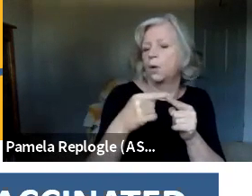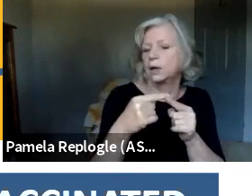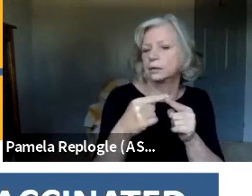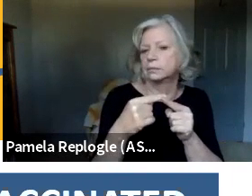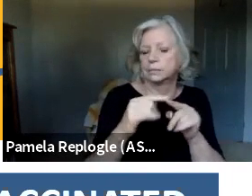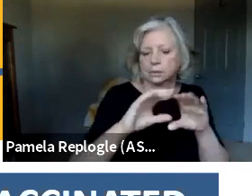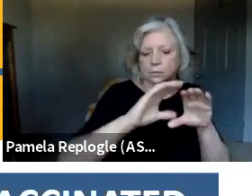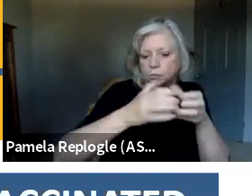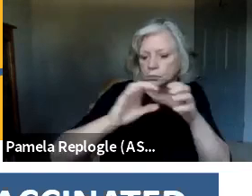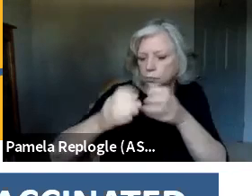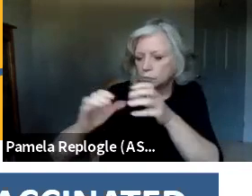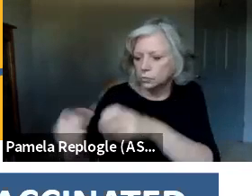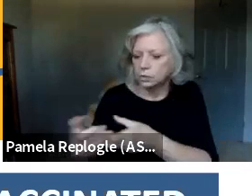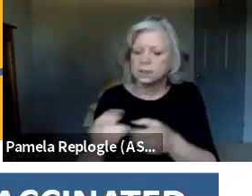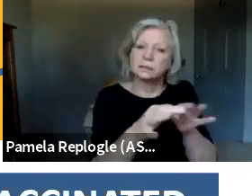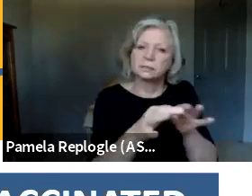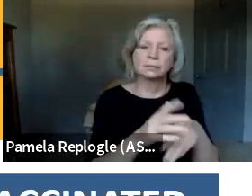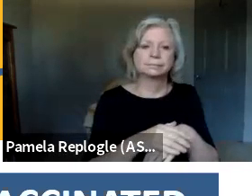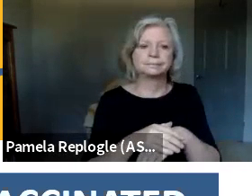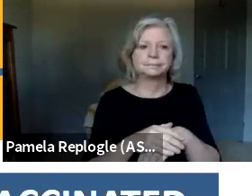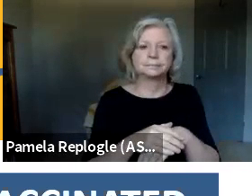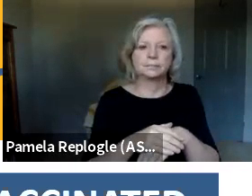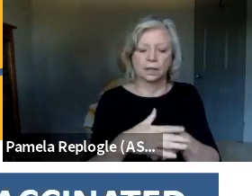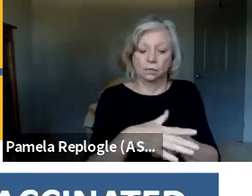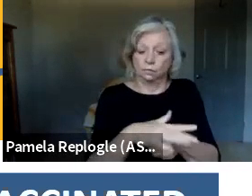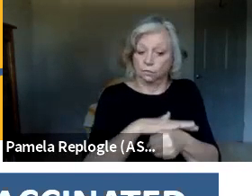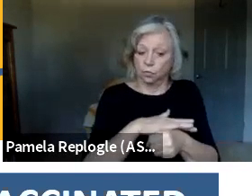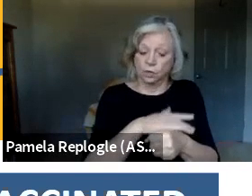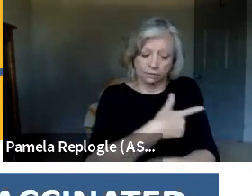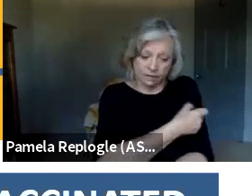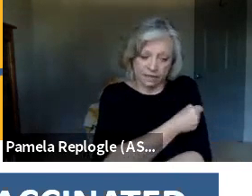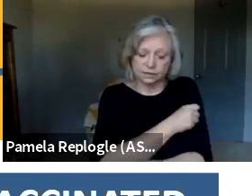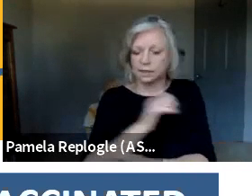by whether you're fully vaccinated or not fully vaccinated.